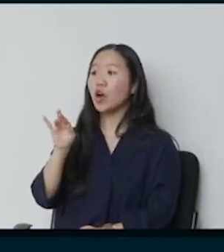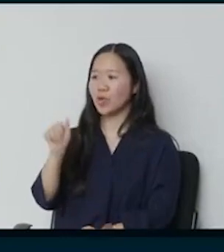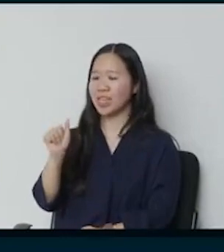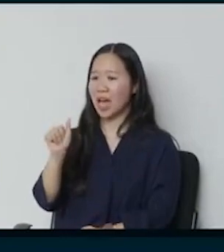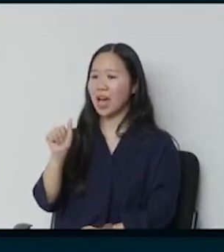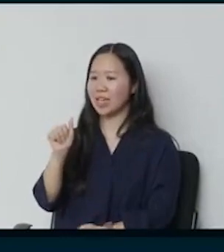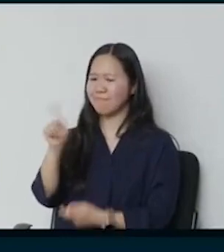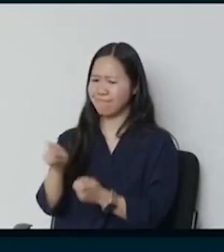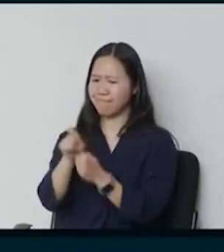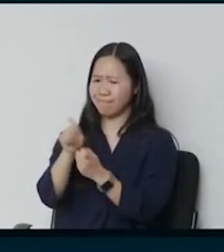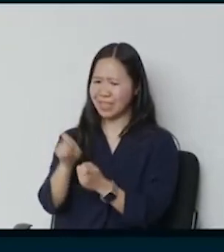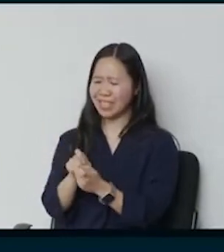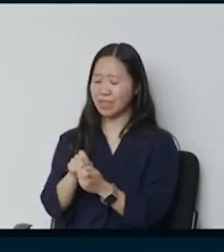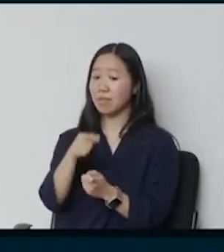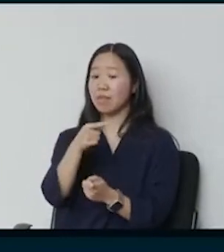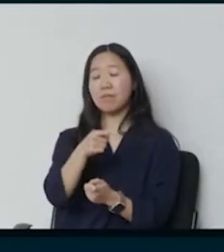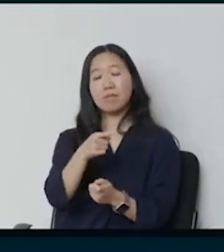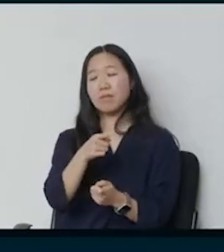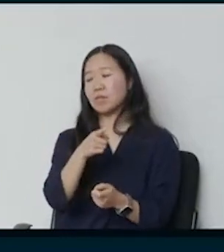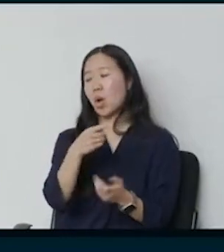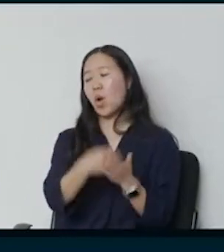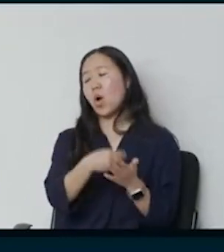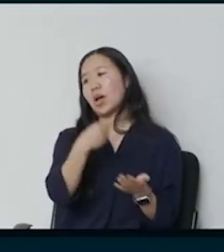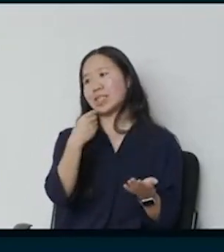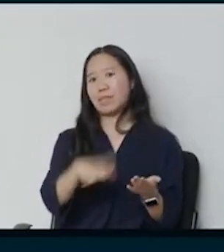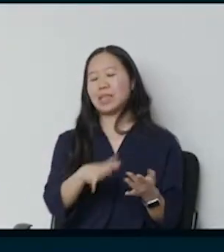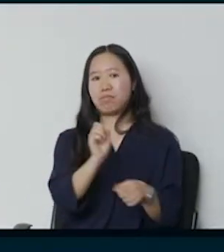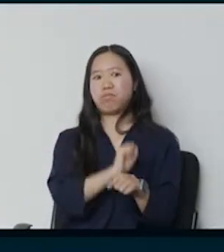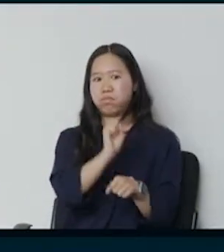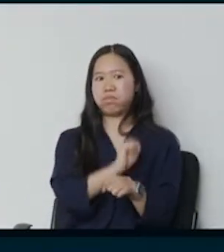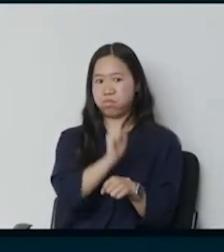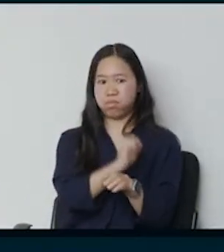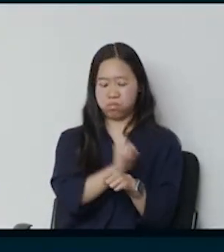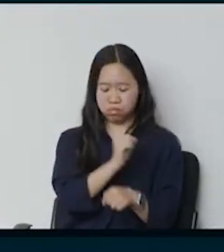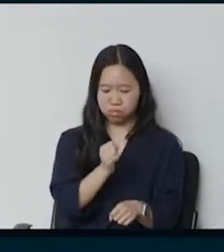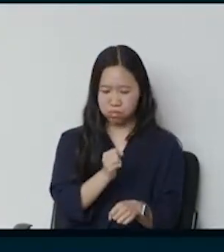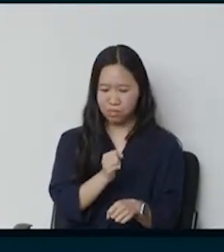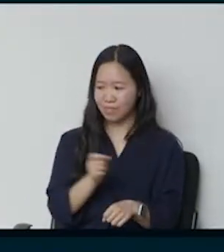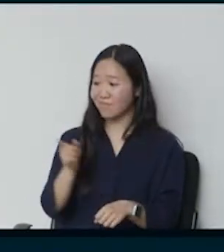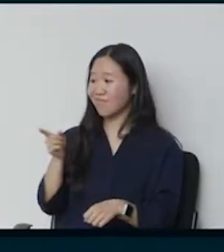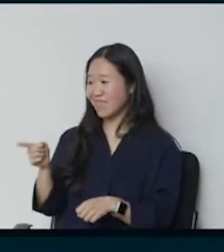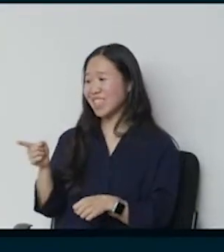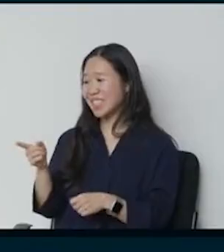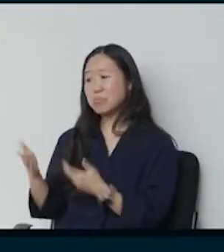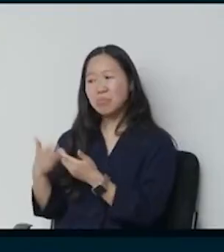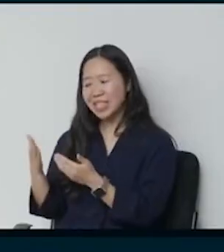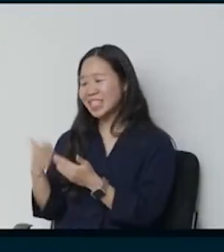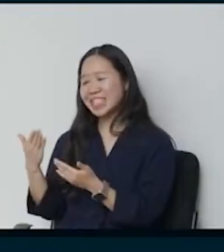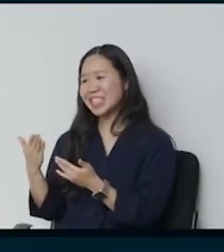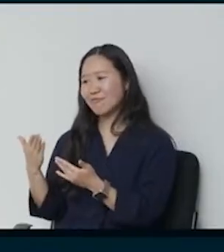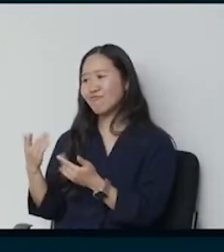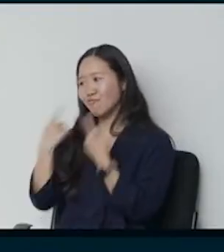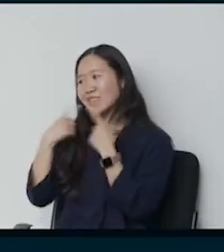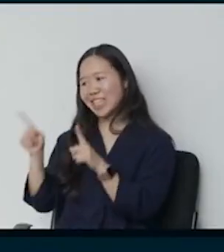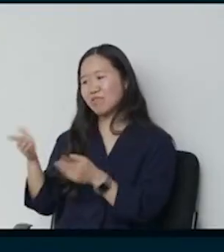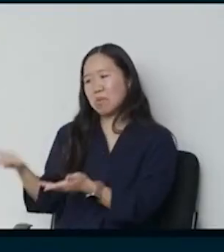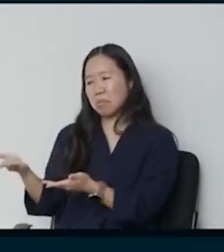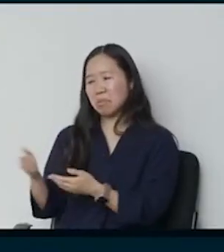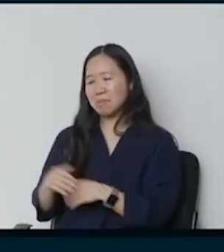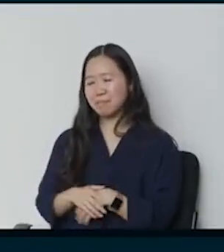in, and it's just expensive. It's a lot more work. Sometimes native HTML does the job. Now, if you are